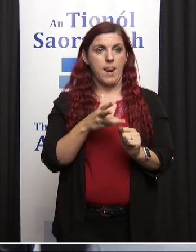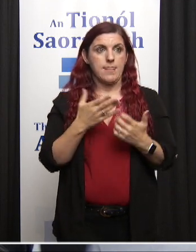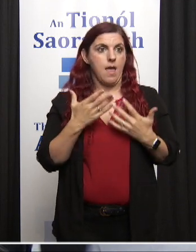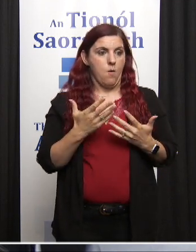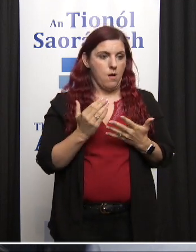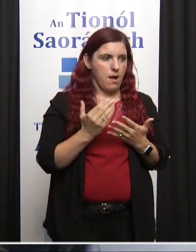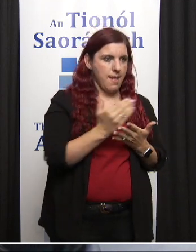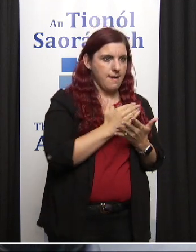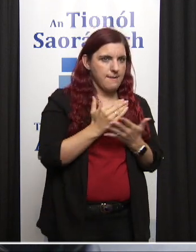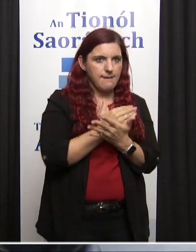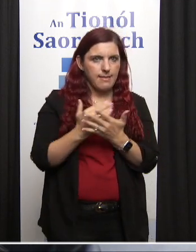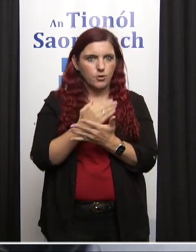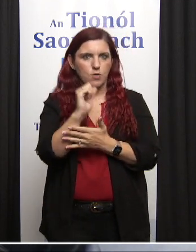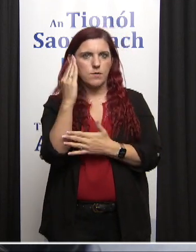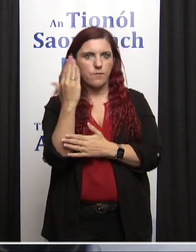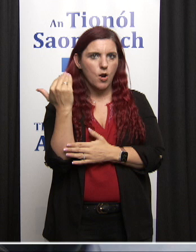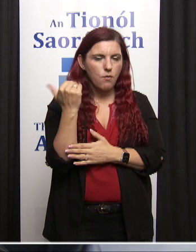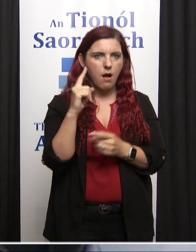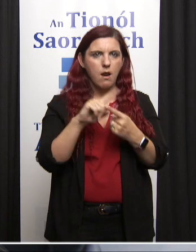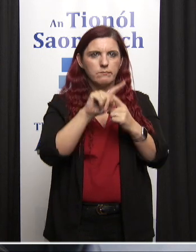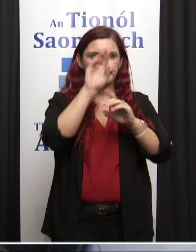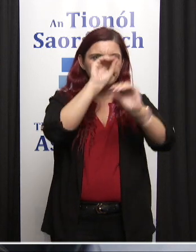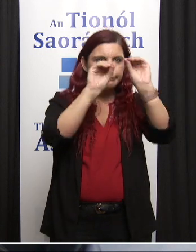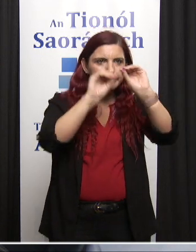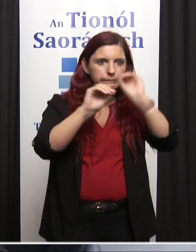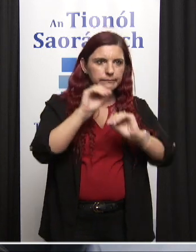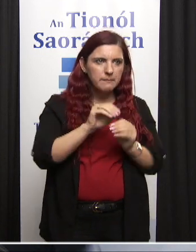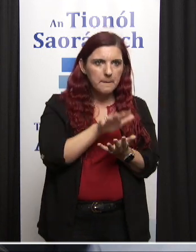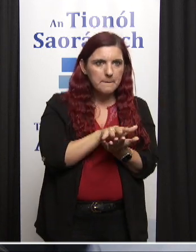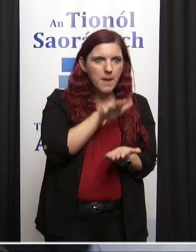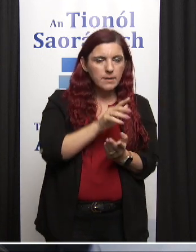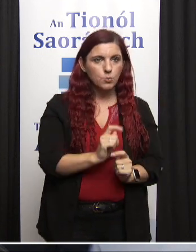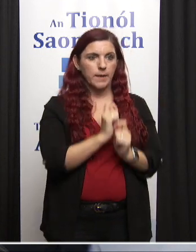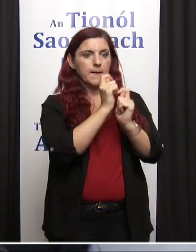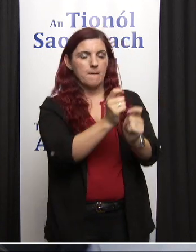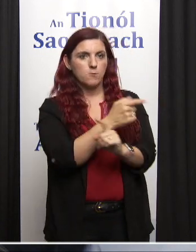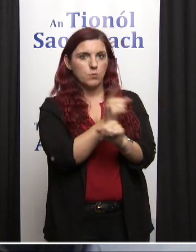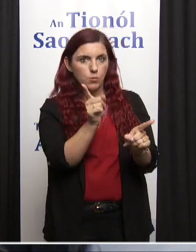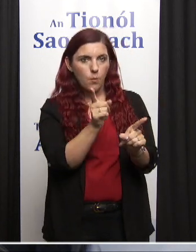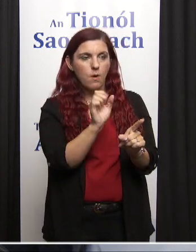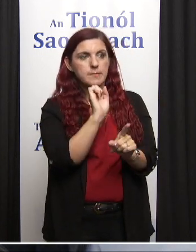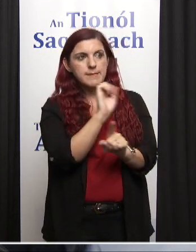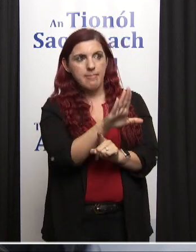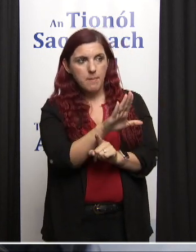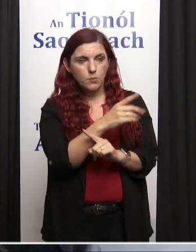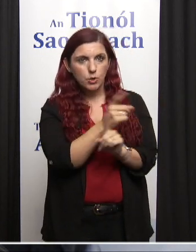presentations, put those in a pack for you, and again send them out to you